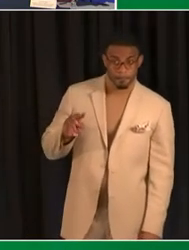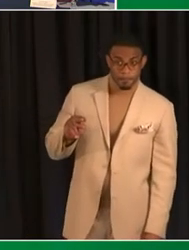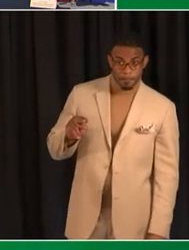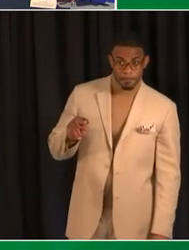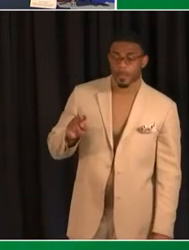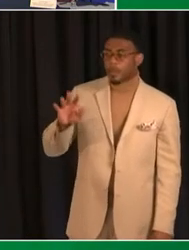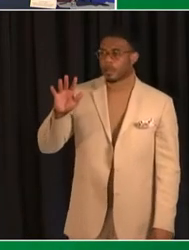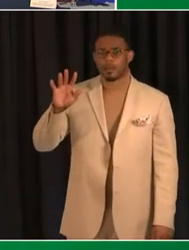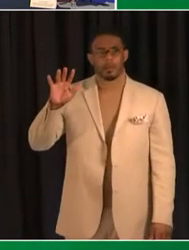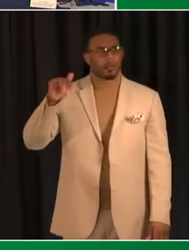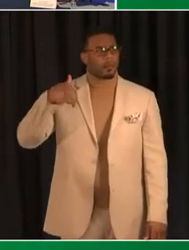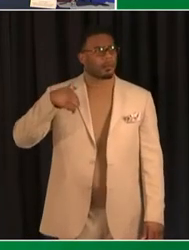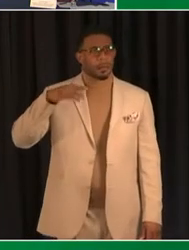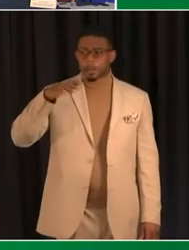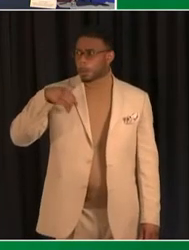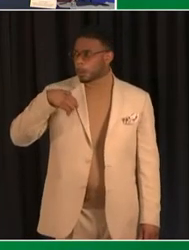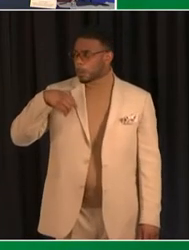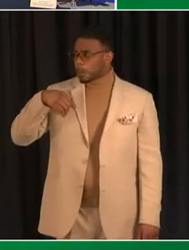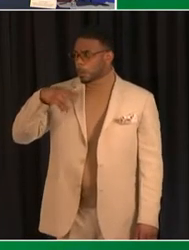Kevin, your line should be open.